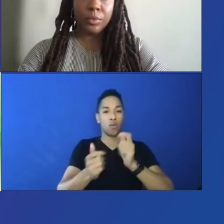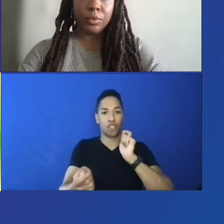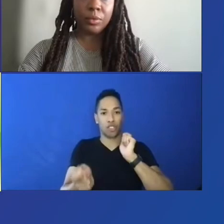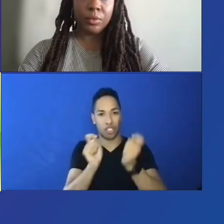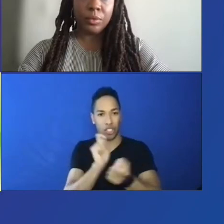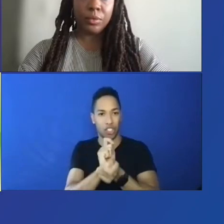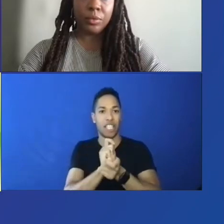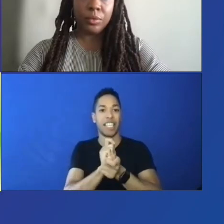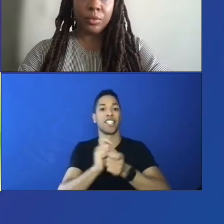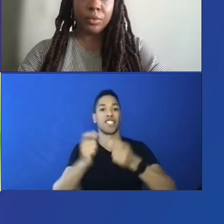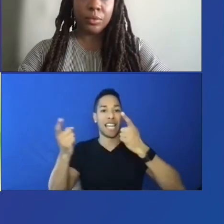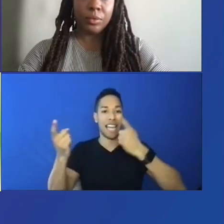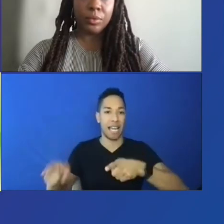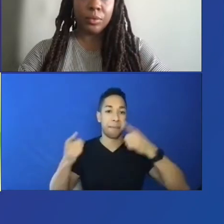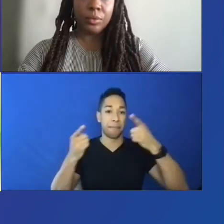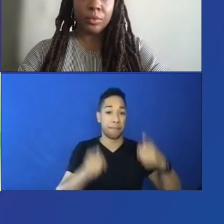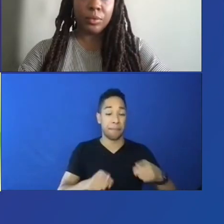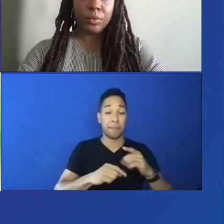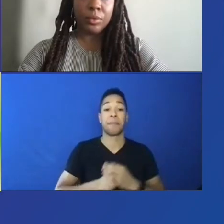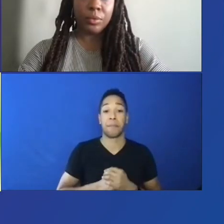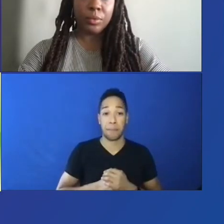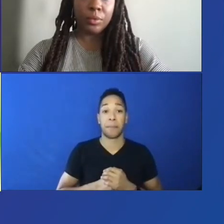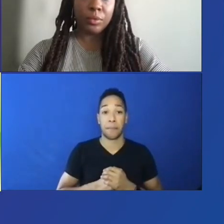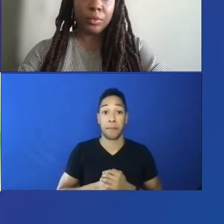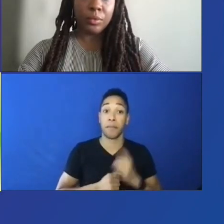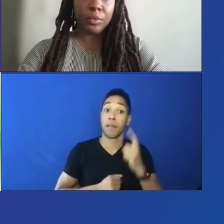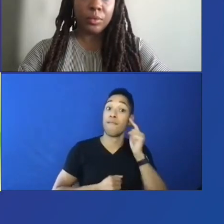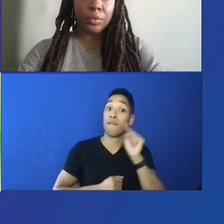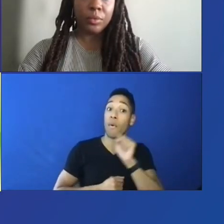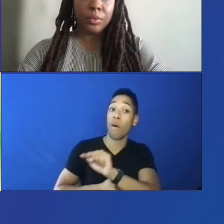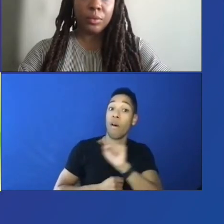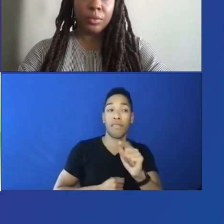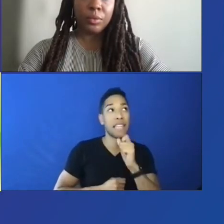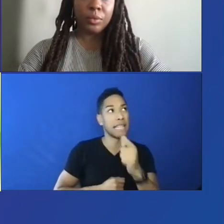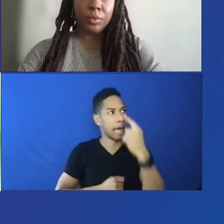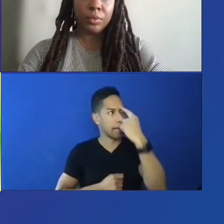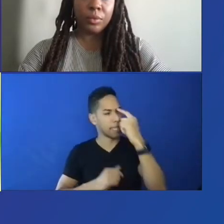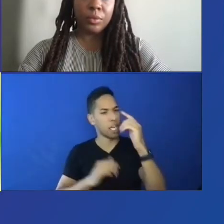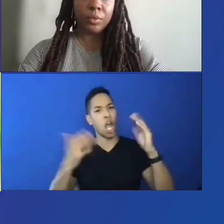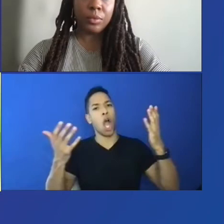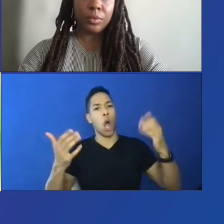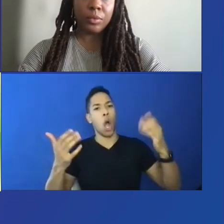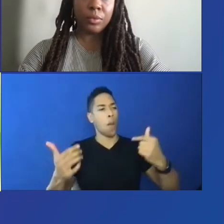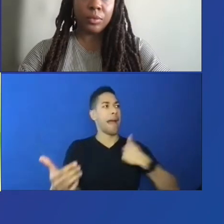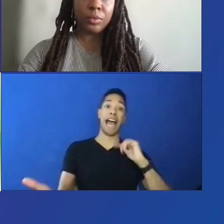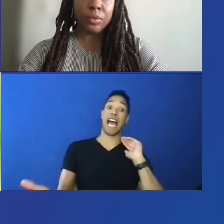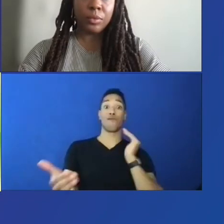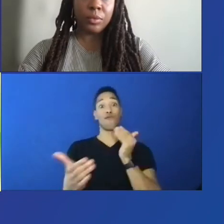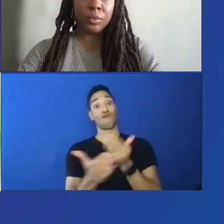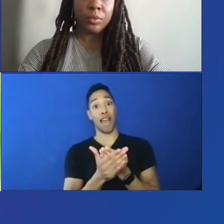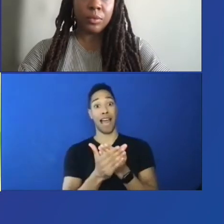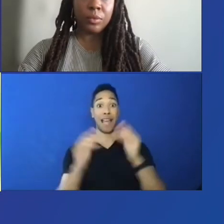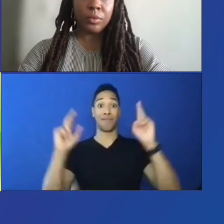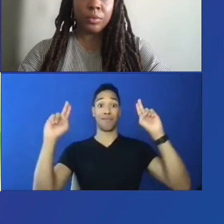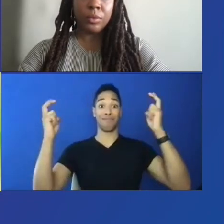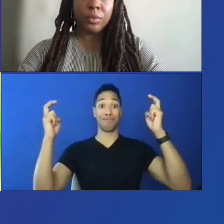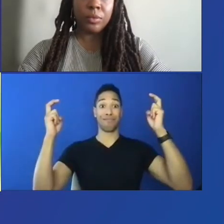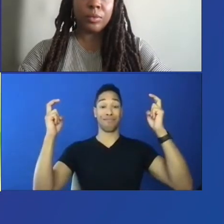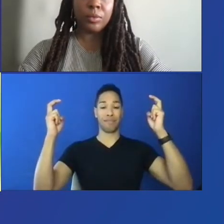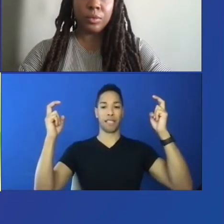change has to take place. And for people not to think that because I've arrived, the